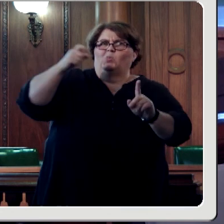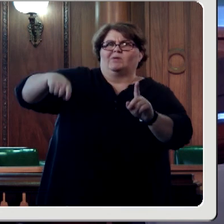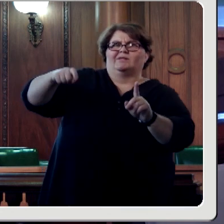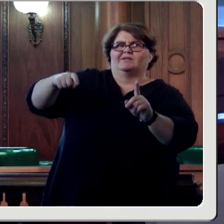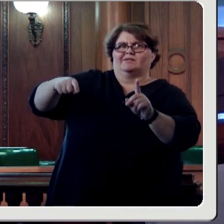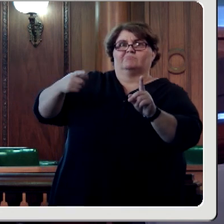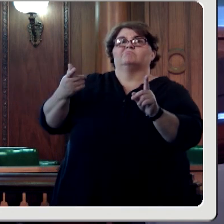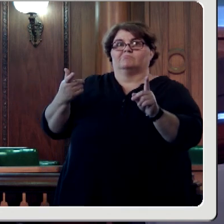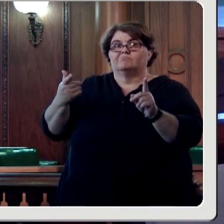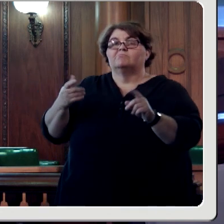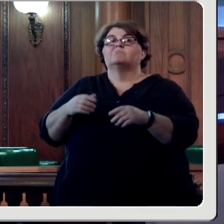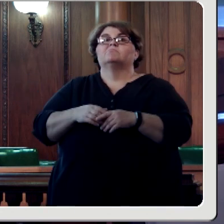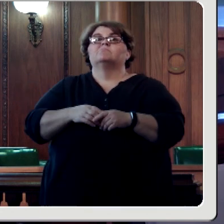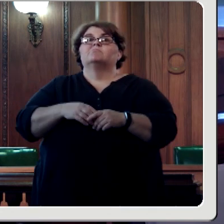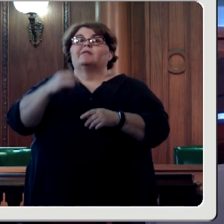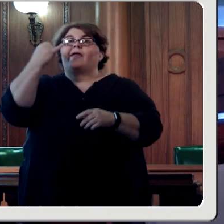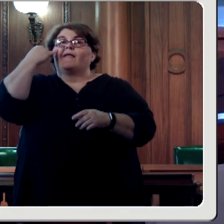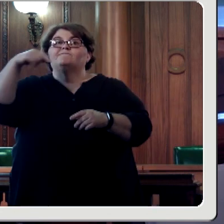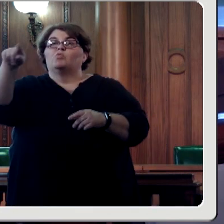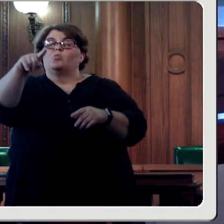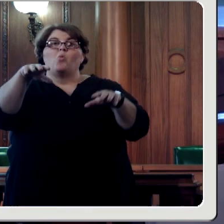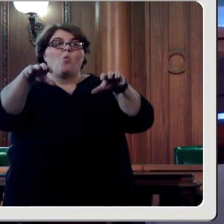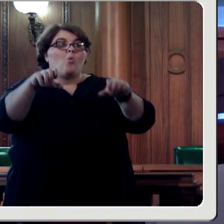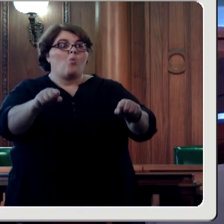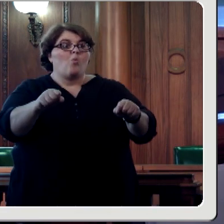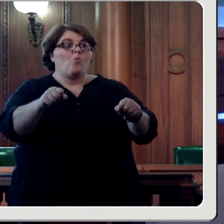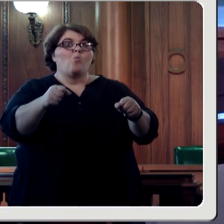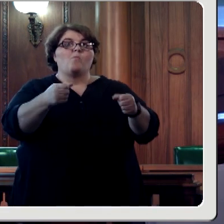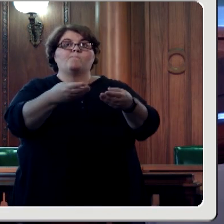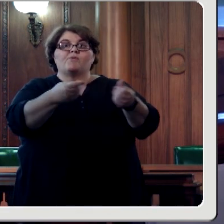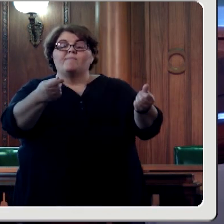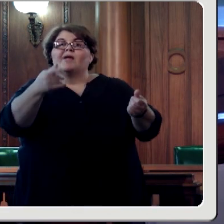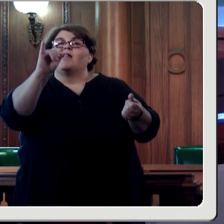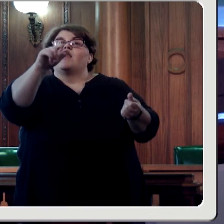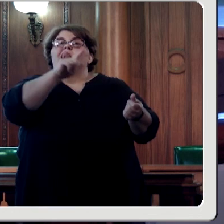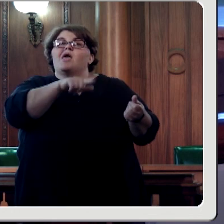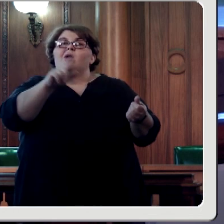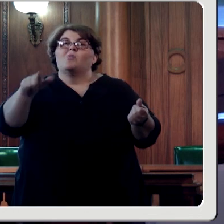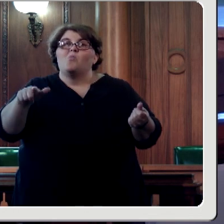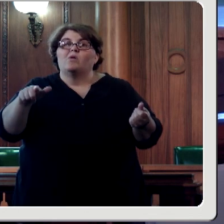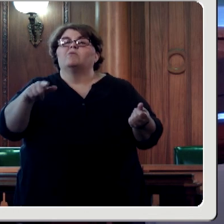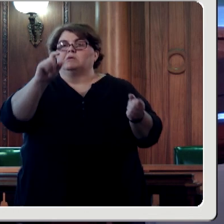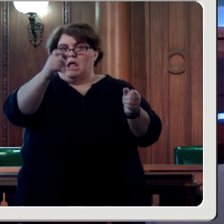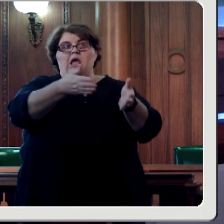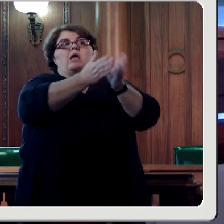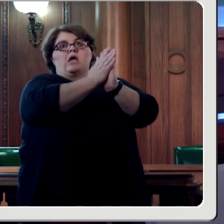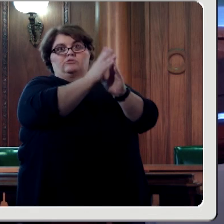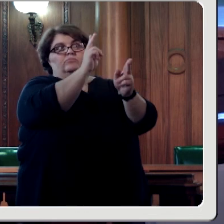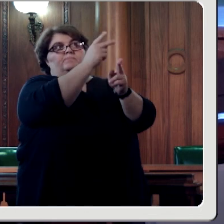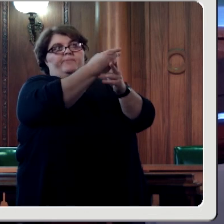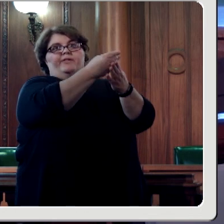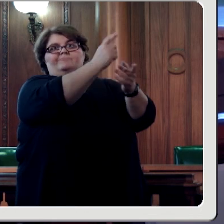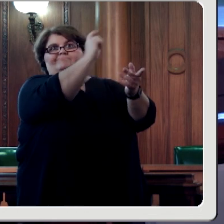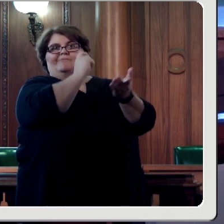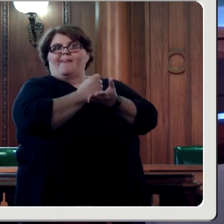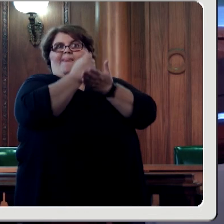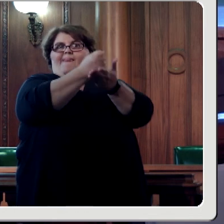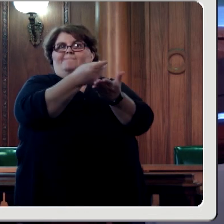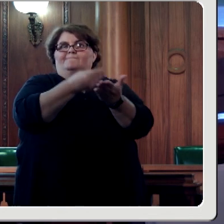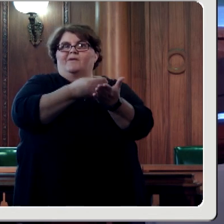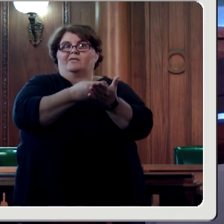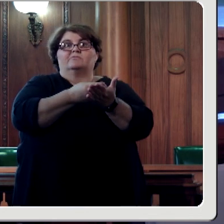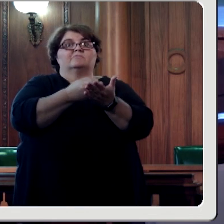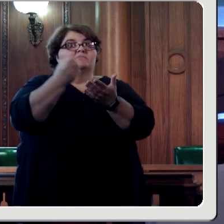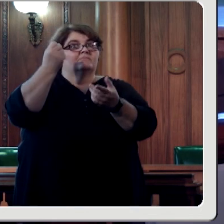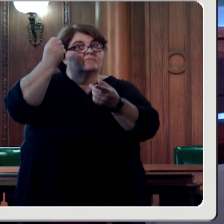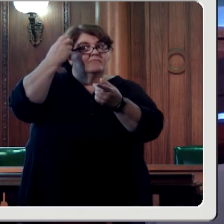their tenants need that. It's $2 million. I think we've already gone well over 25% of that, so we'll continue to monitor that. But I had a good